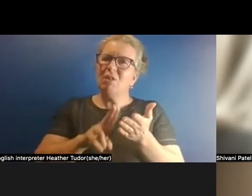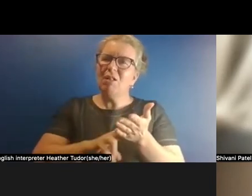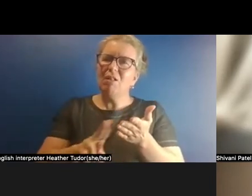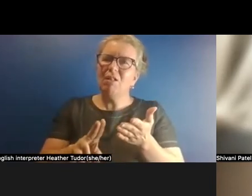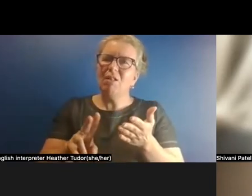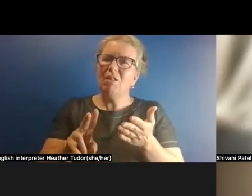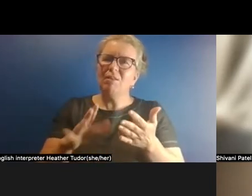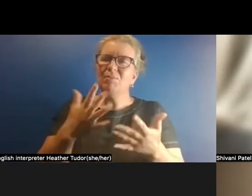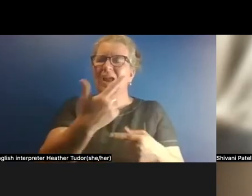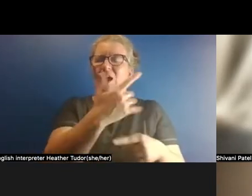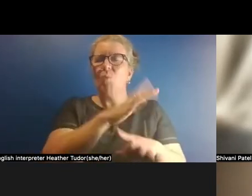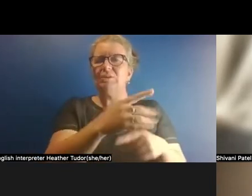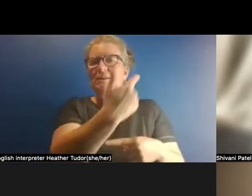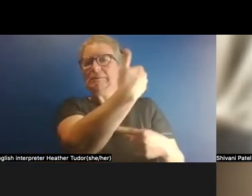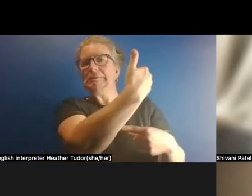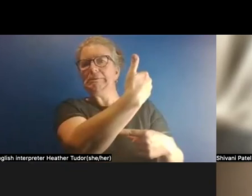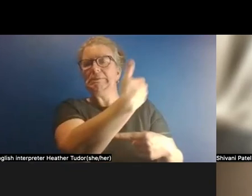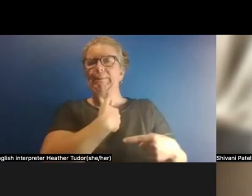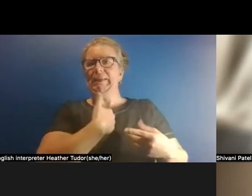wasn't just on me, it was